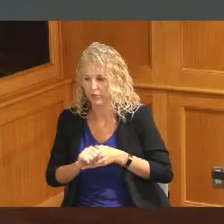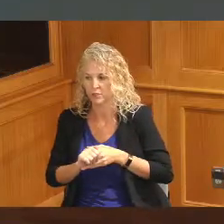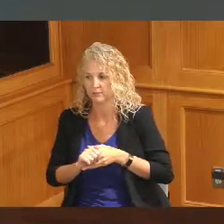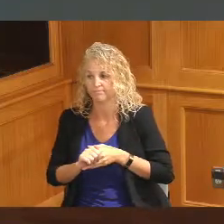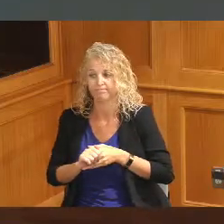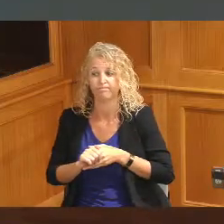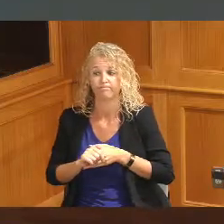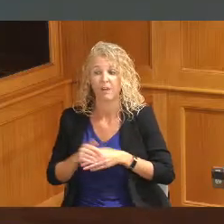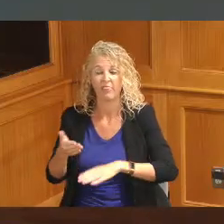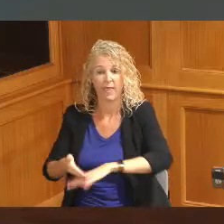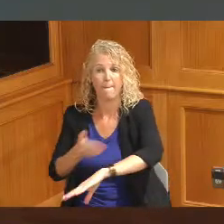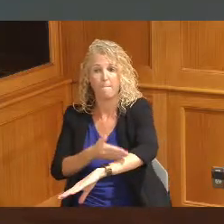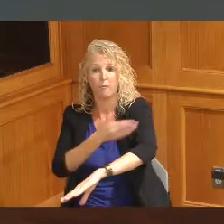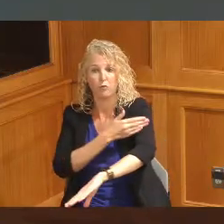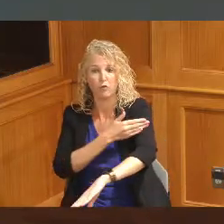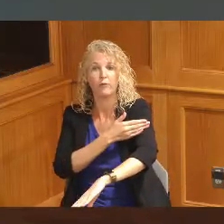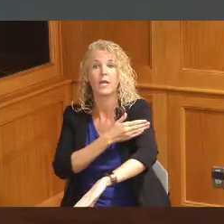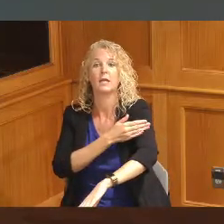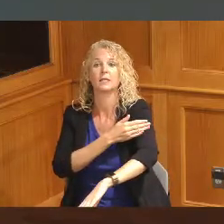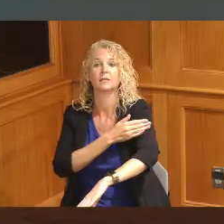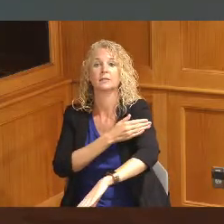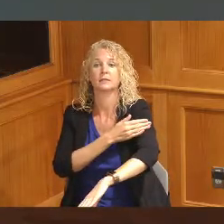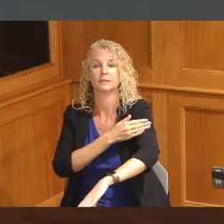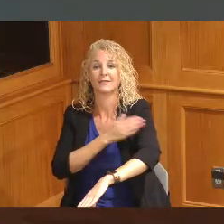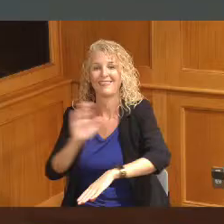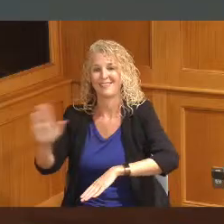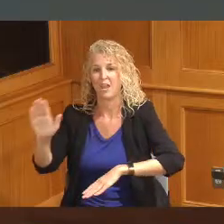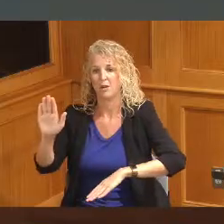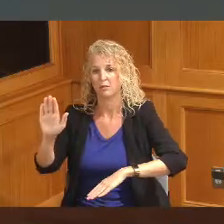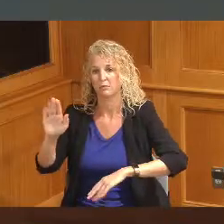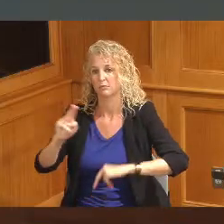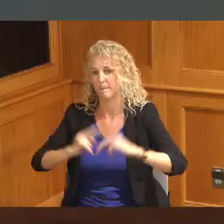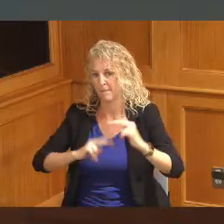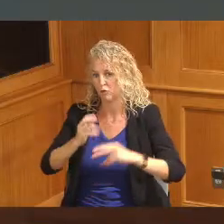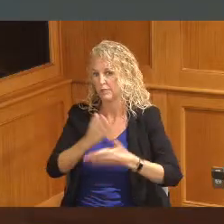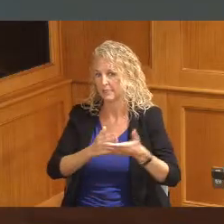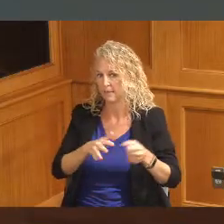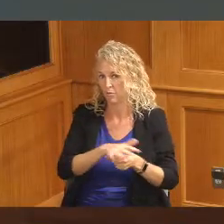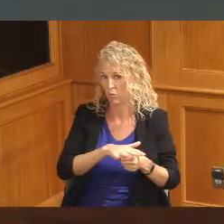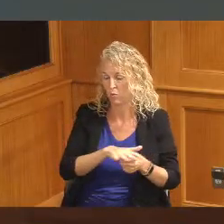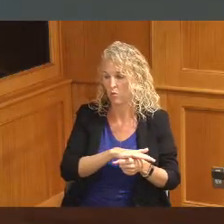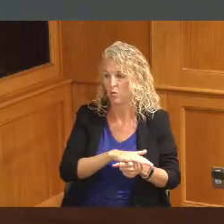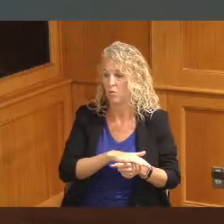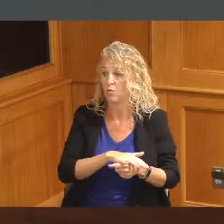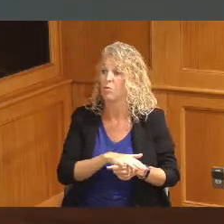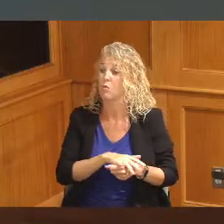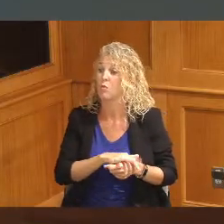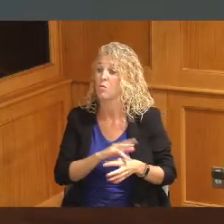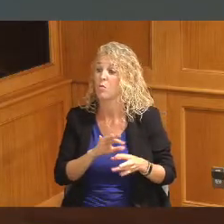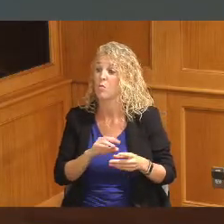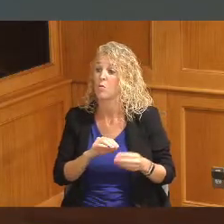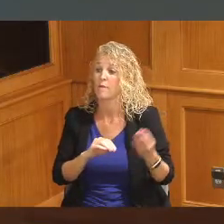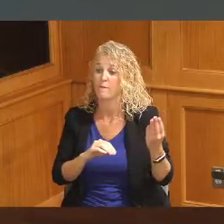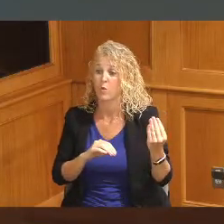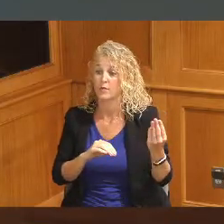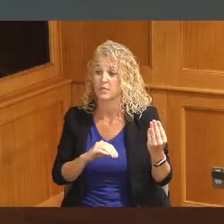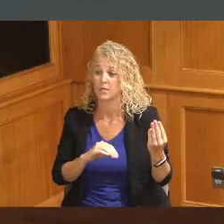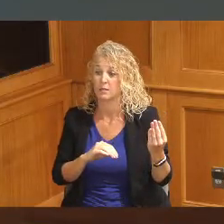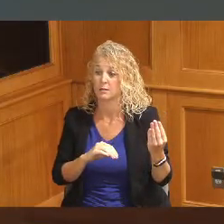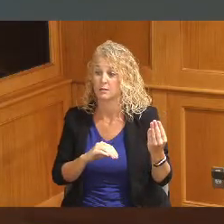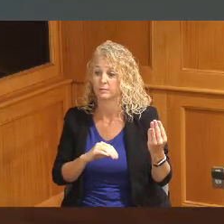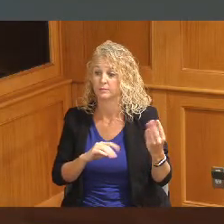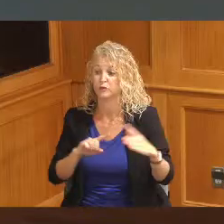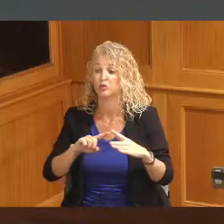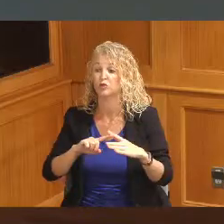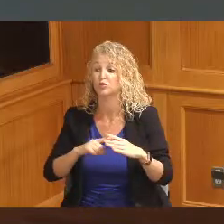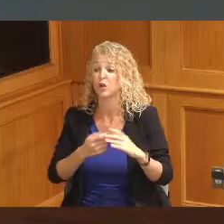they are making improvements in capital acquisitions at some of their facilities, some of which are local. Items 14, or